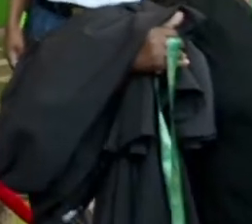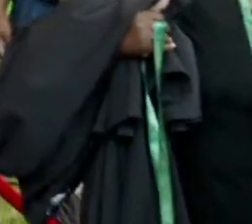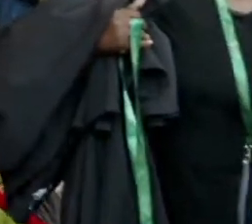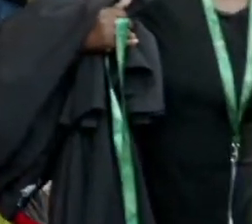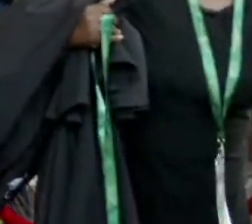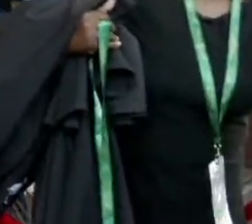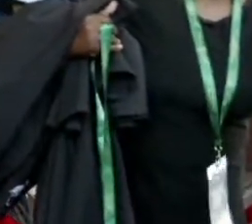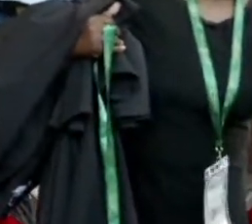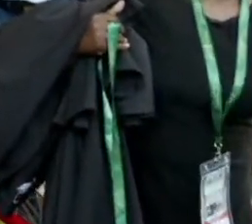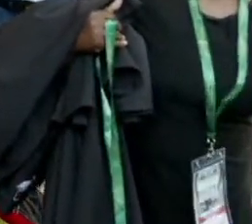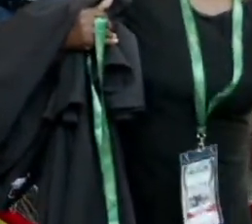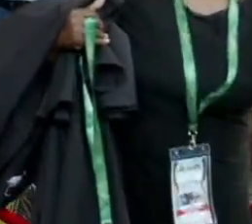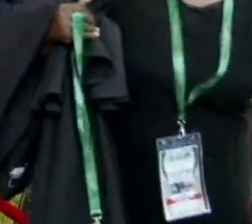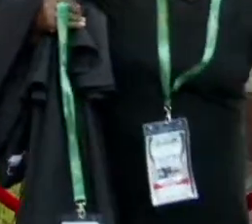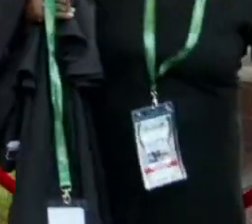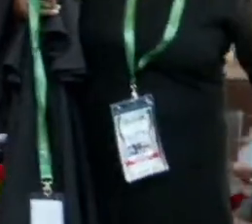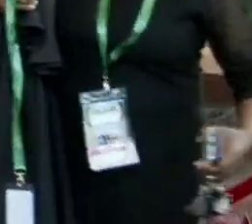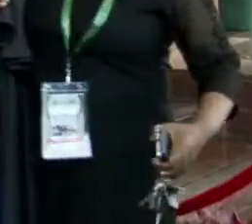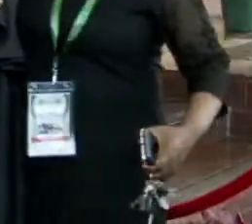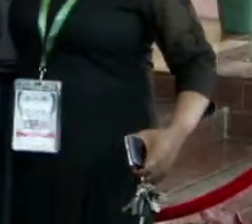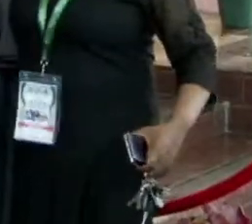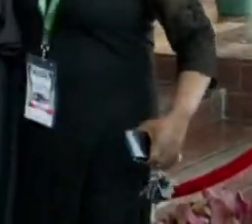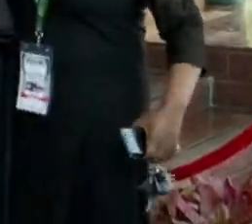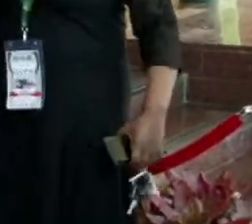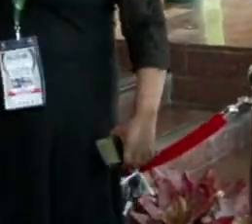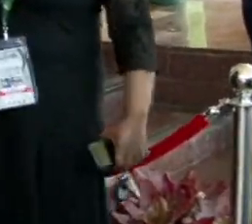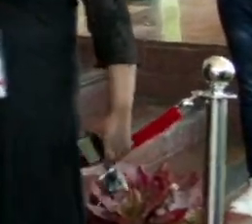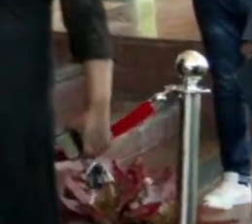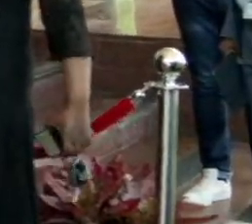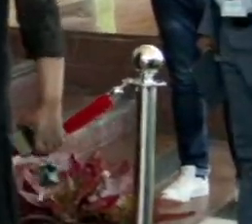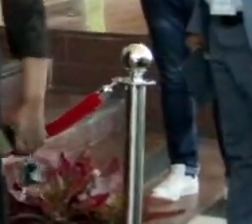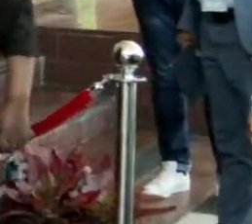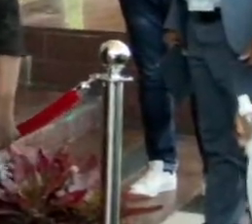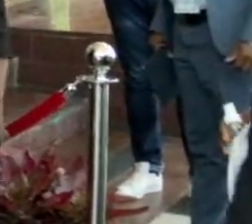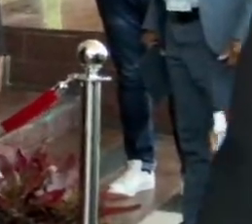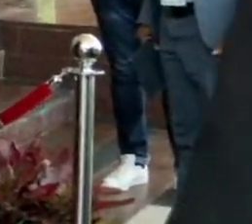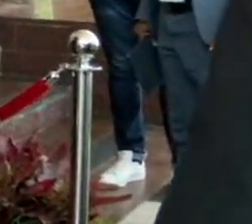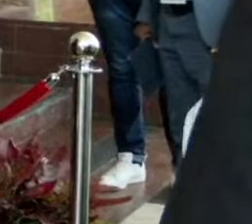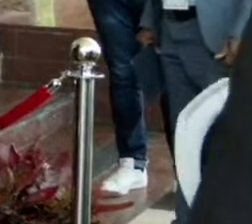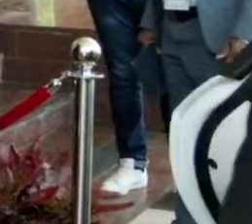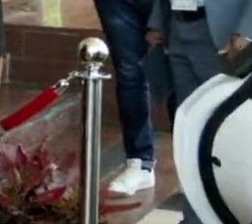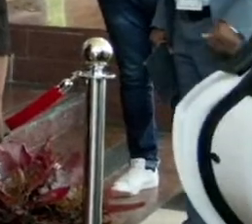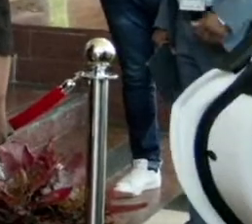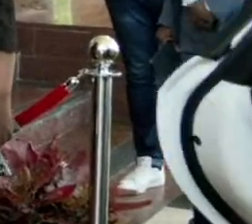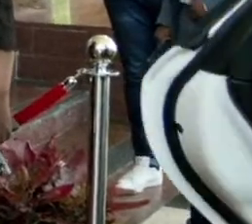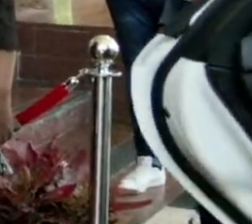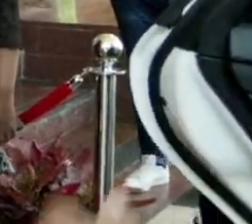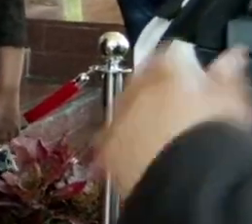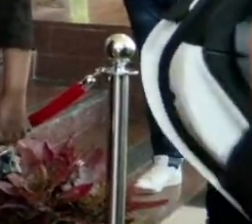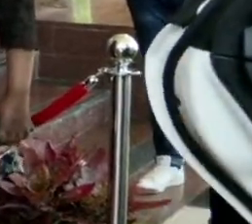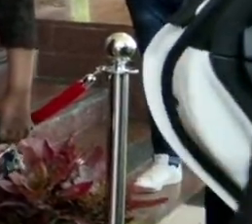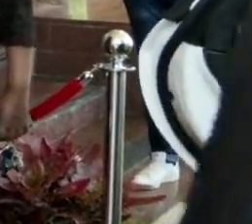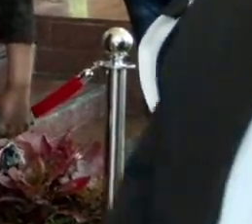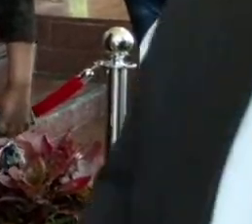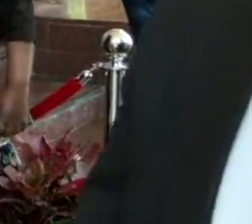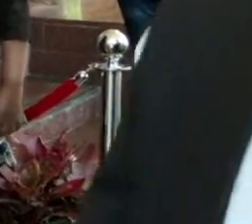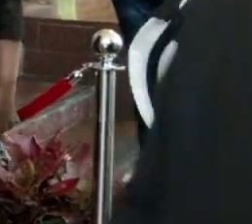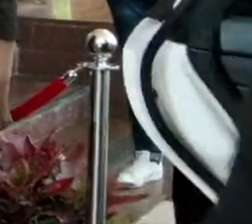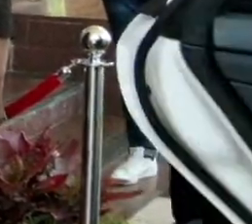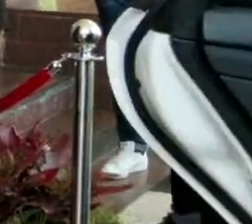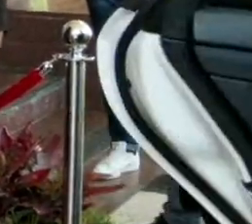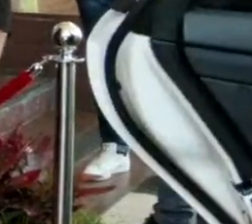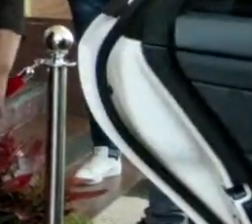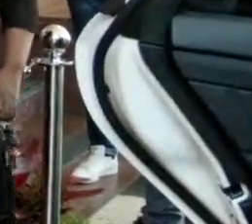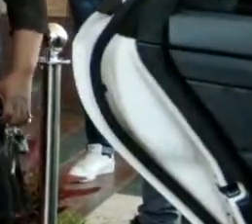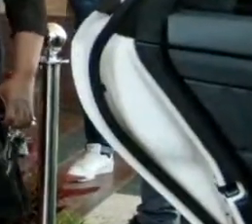the media and who acknowledges and knows very well what the role the media plays